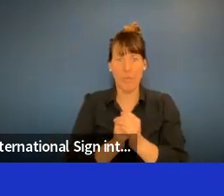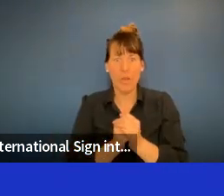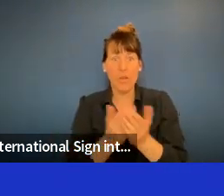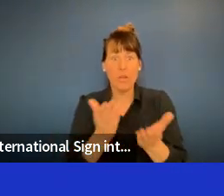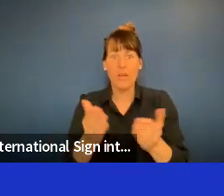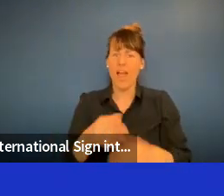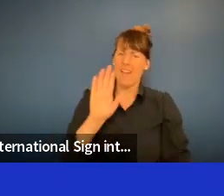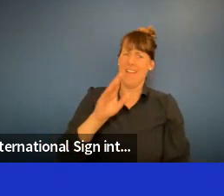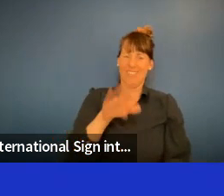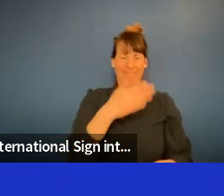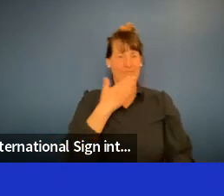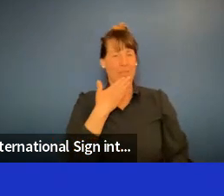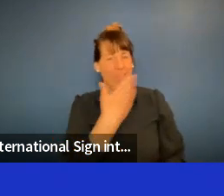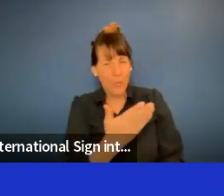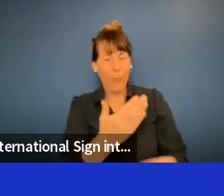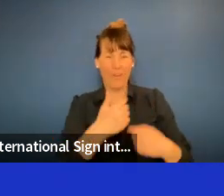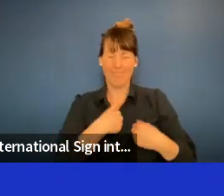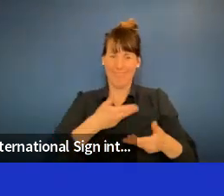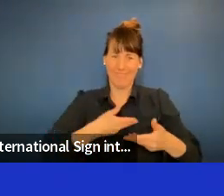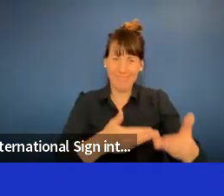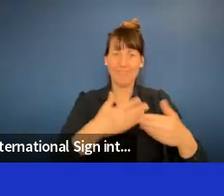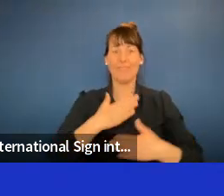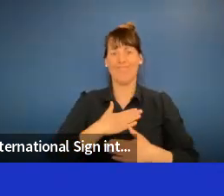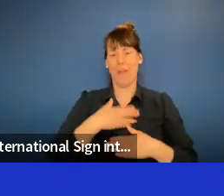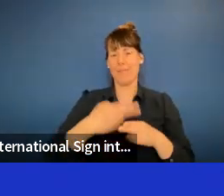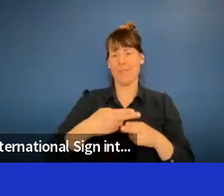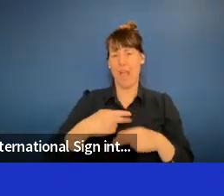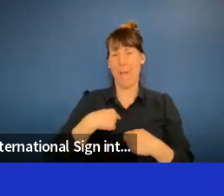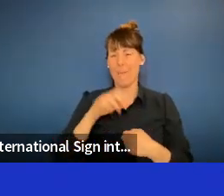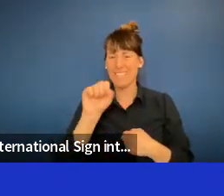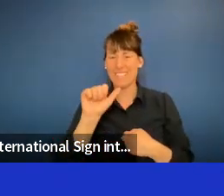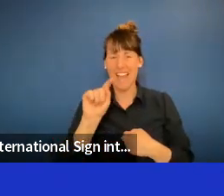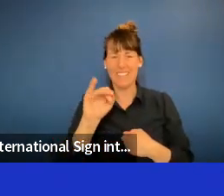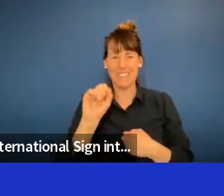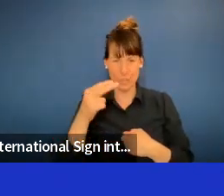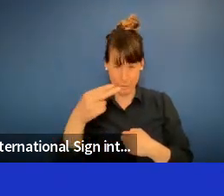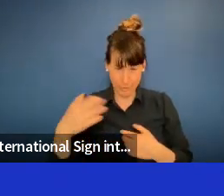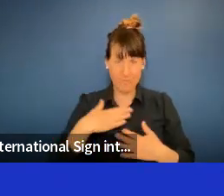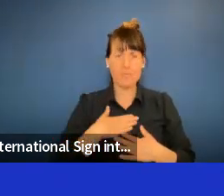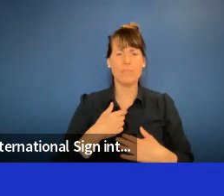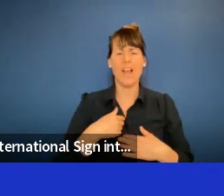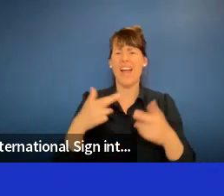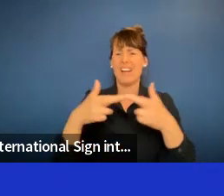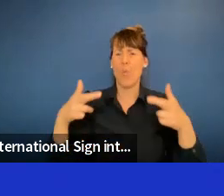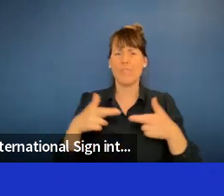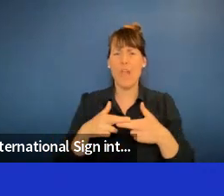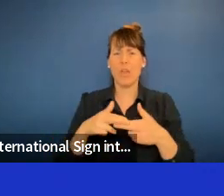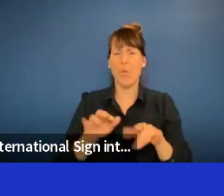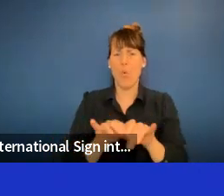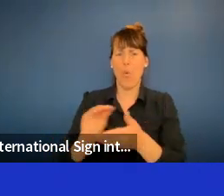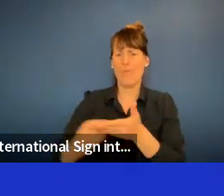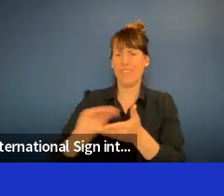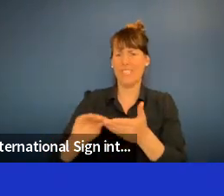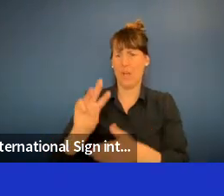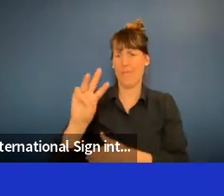I will be speaking today about how coverage and cost of assistive products can be